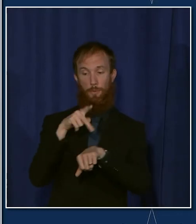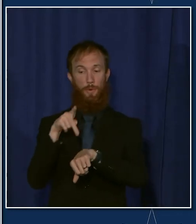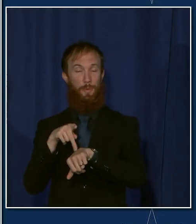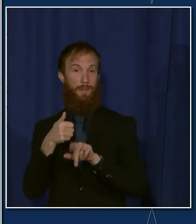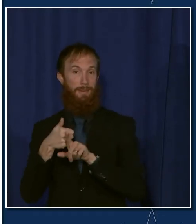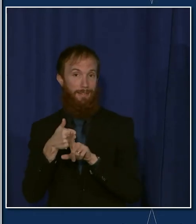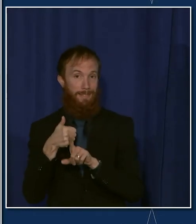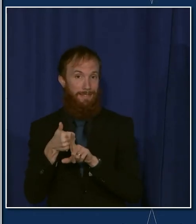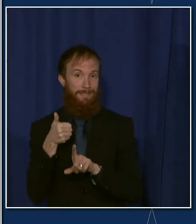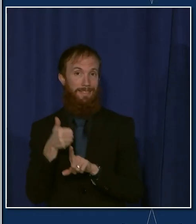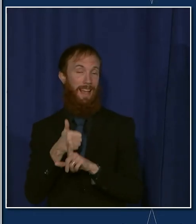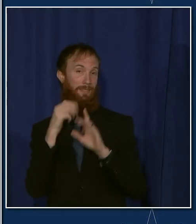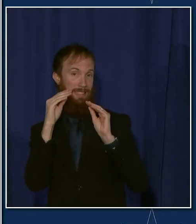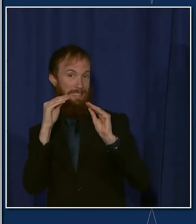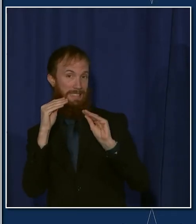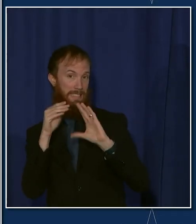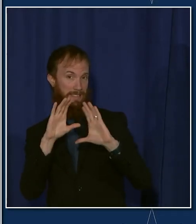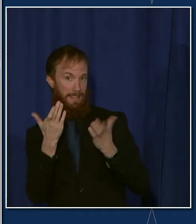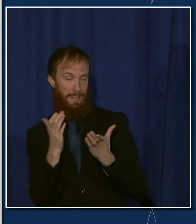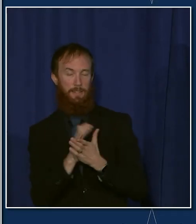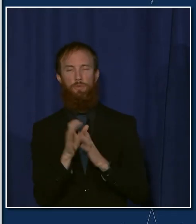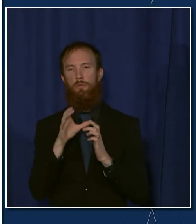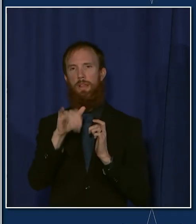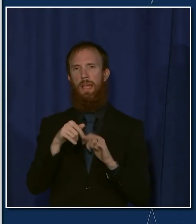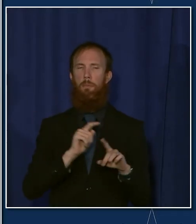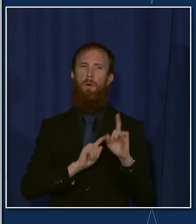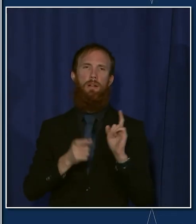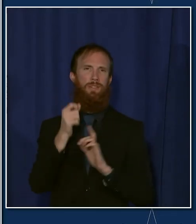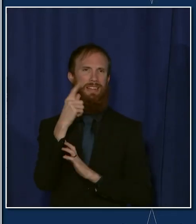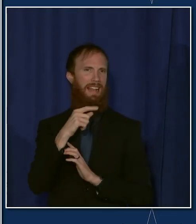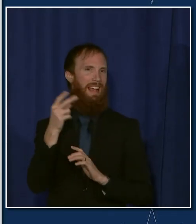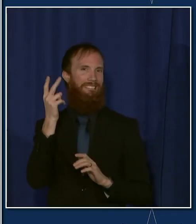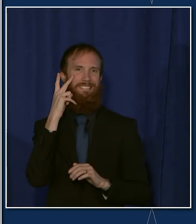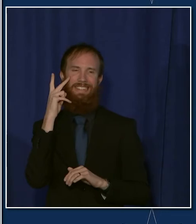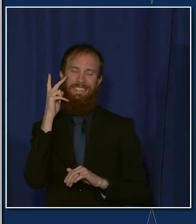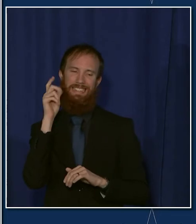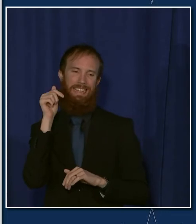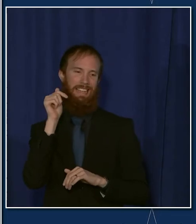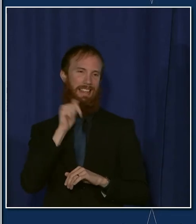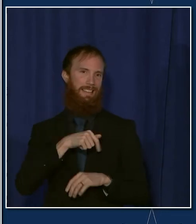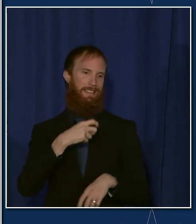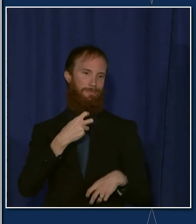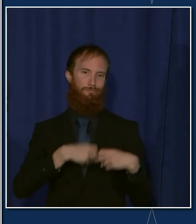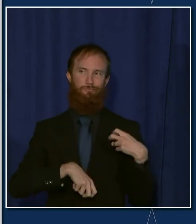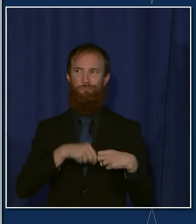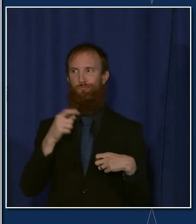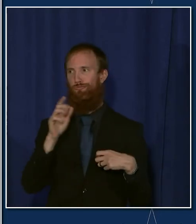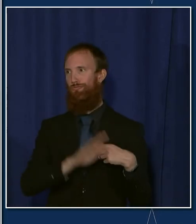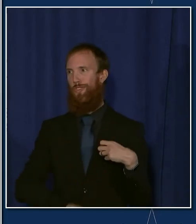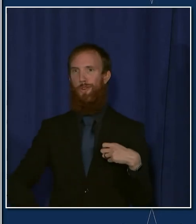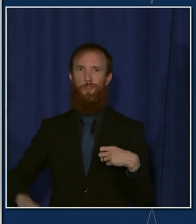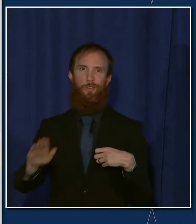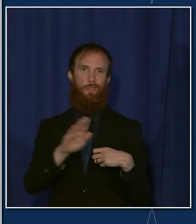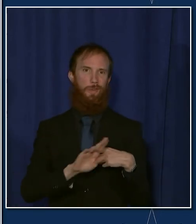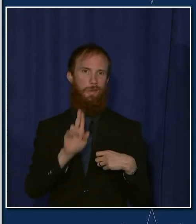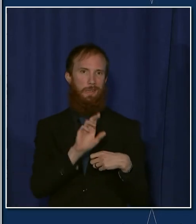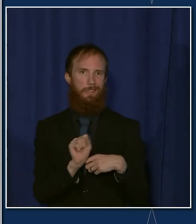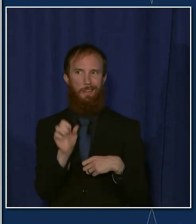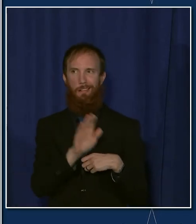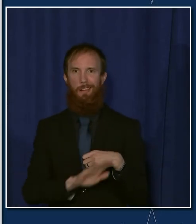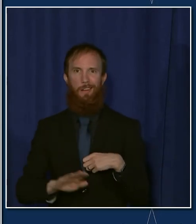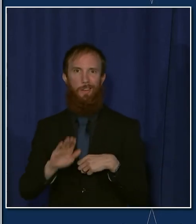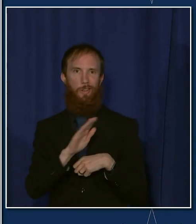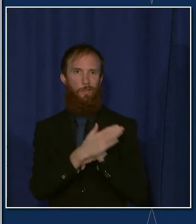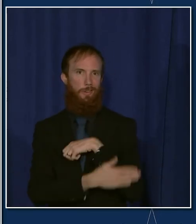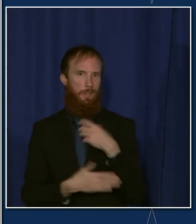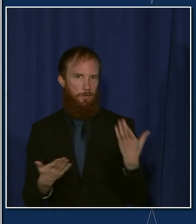office staff. But like I said, this has been an issue that I have seen across the country. Every large district that I've talked to is having similar issues. And